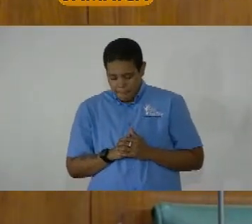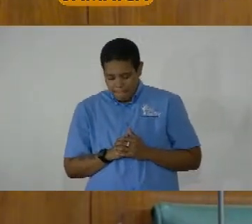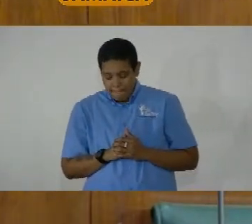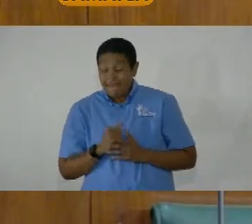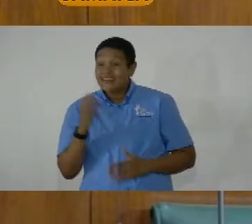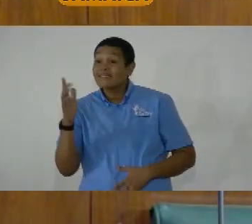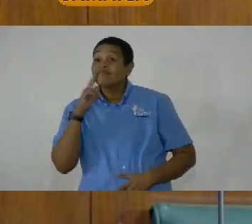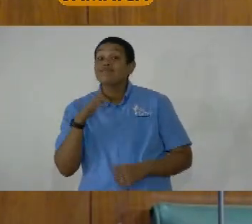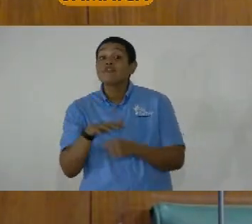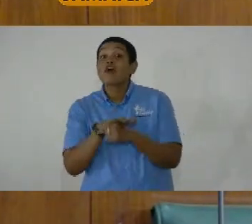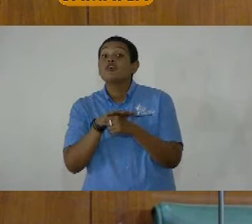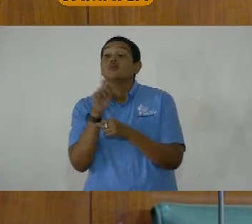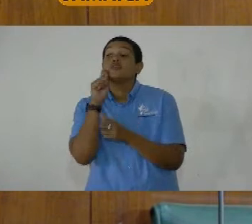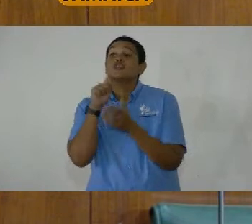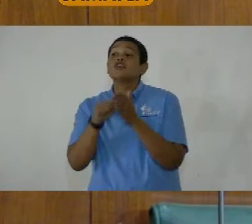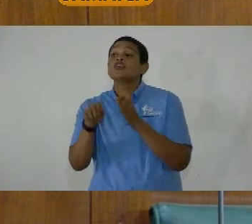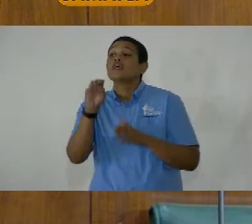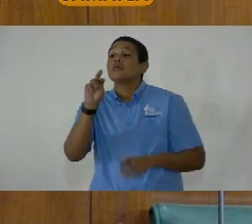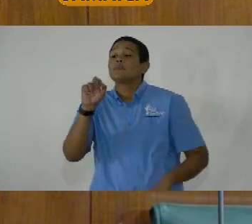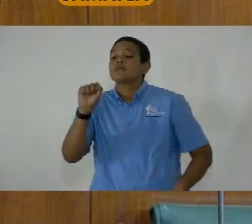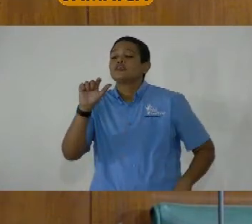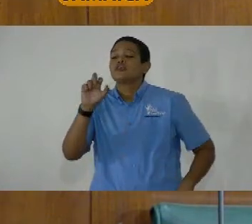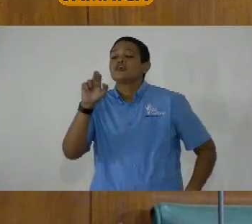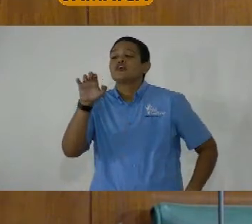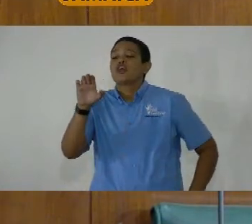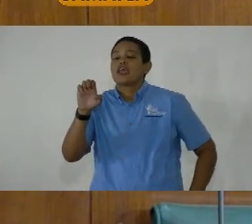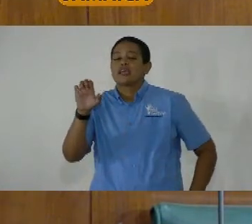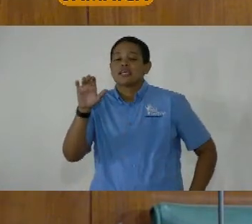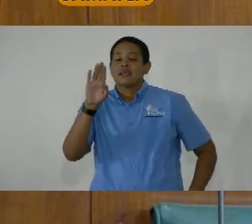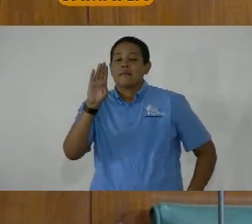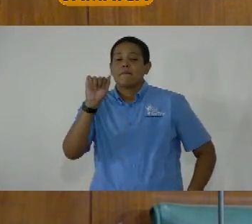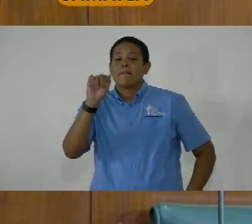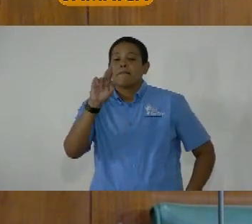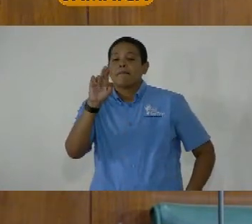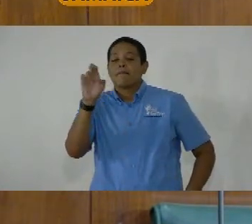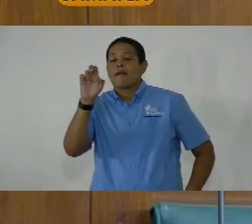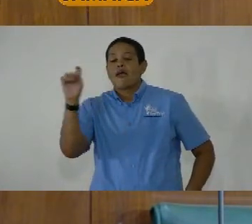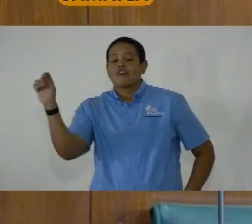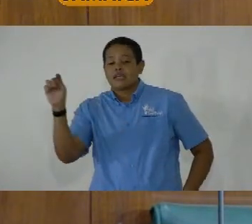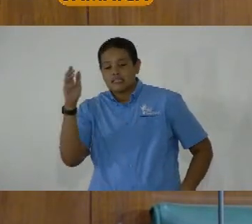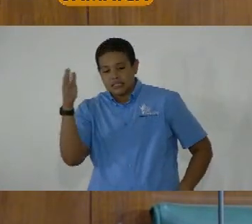The constituency secretary, Ms. Grace Barrett,